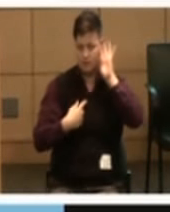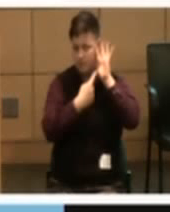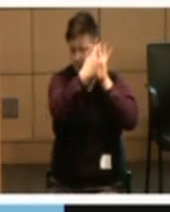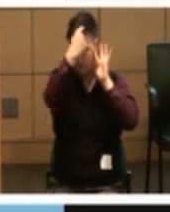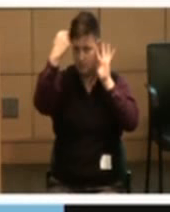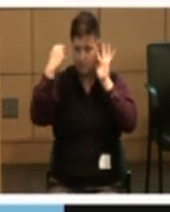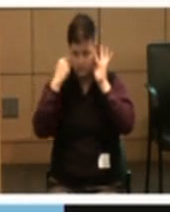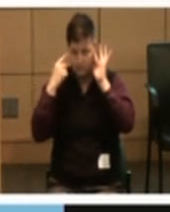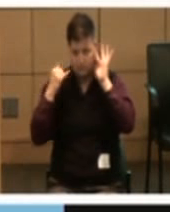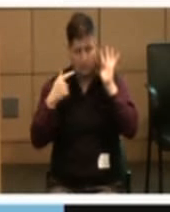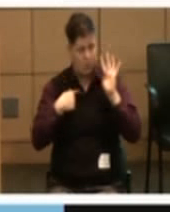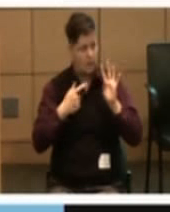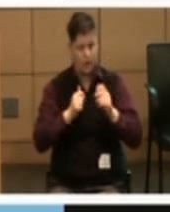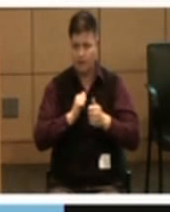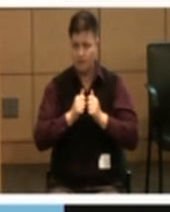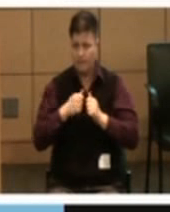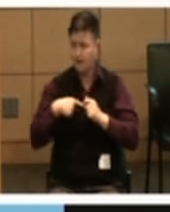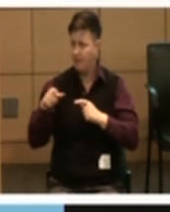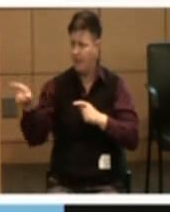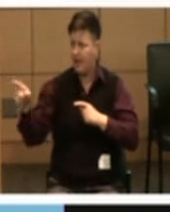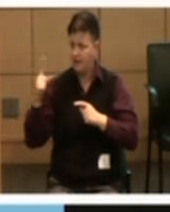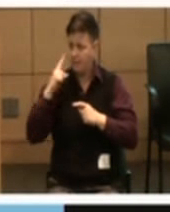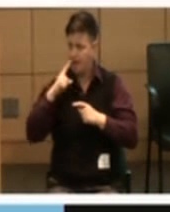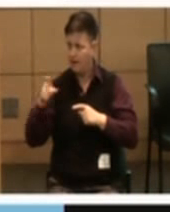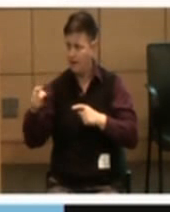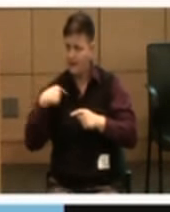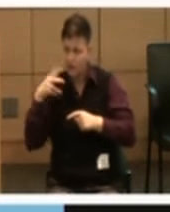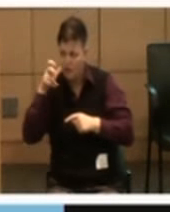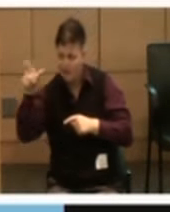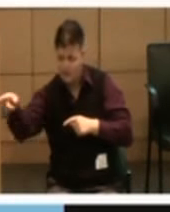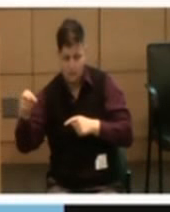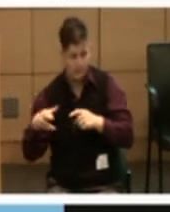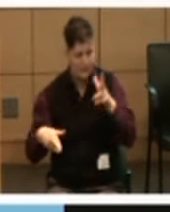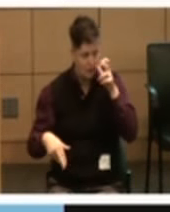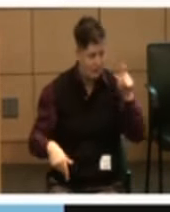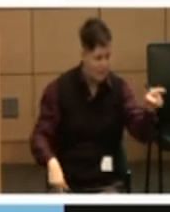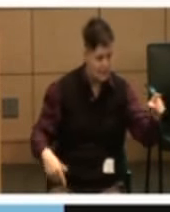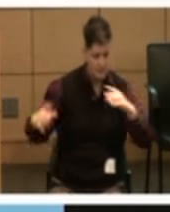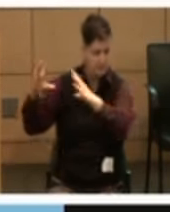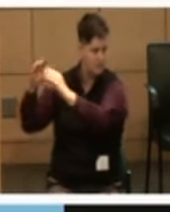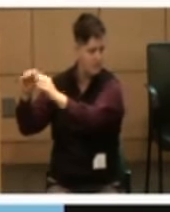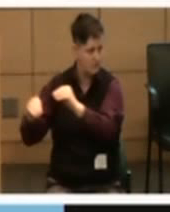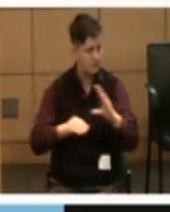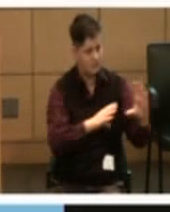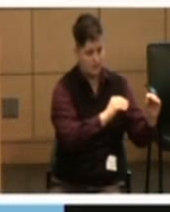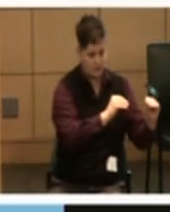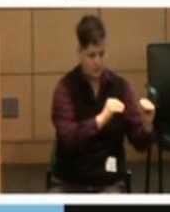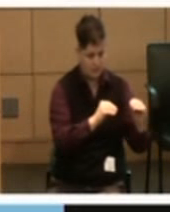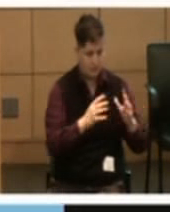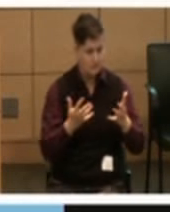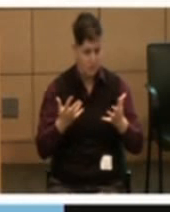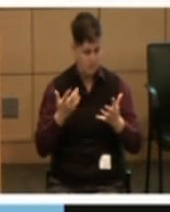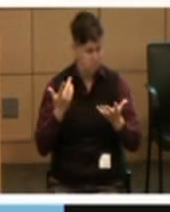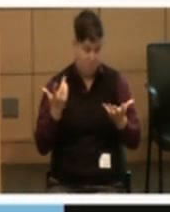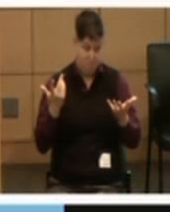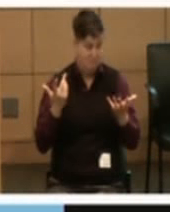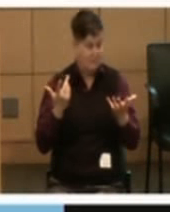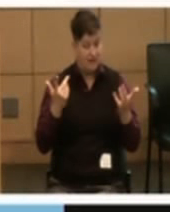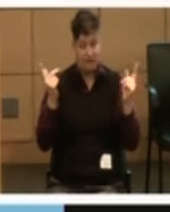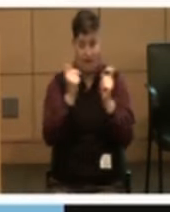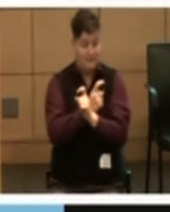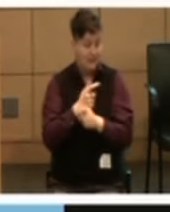instance. So do we have a clinical assessment that gets at these children's performance in these types of complex listening